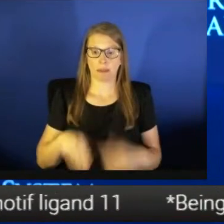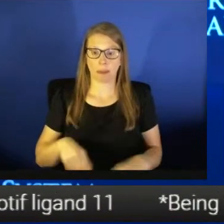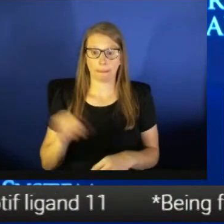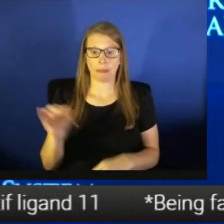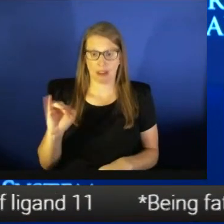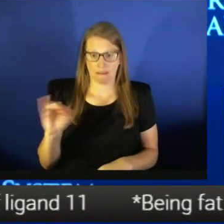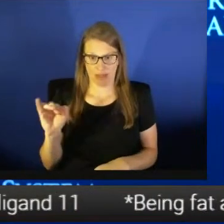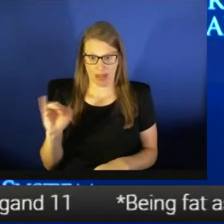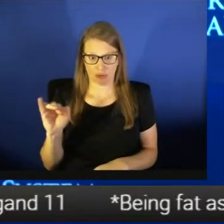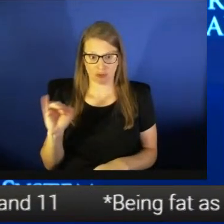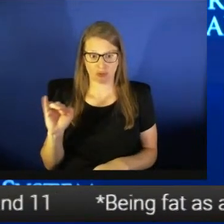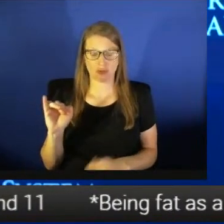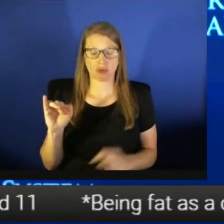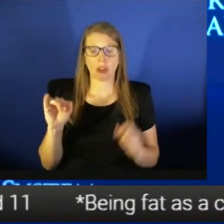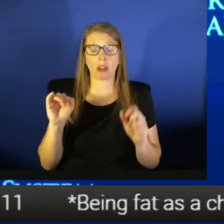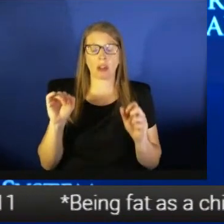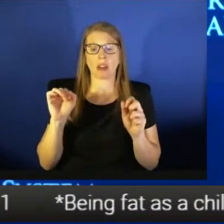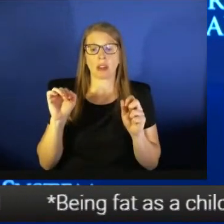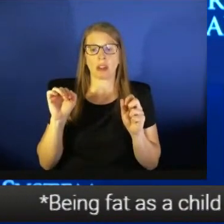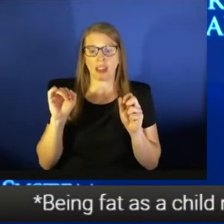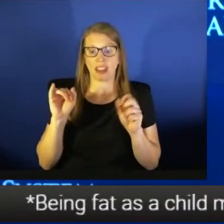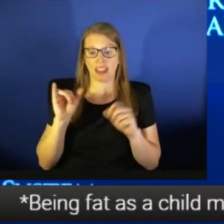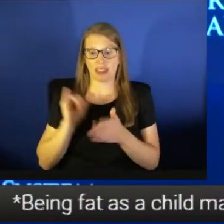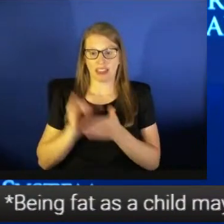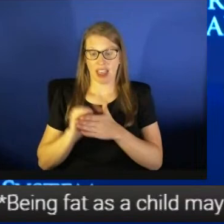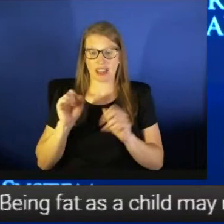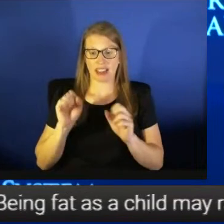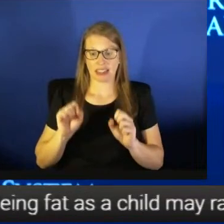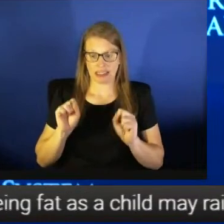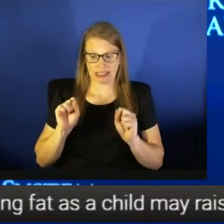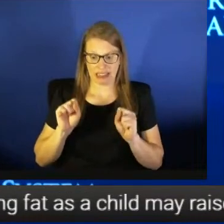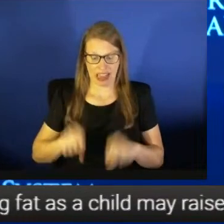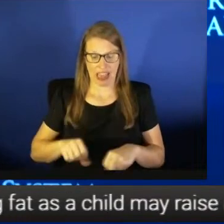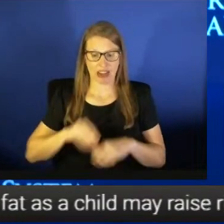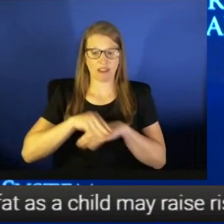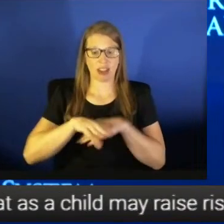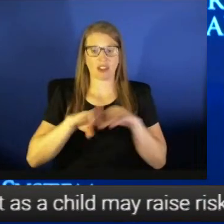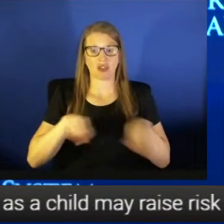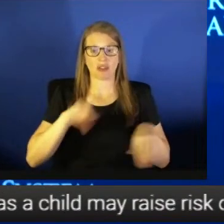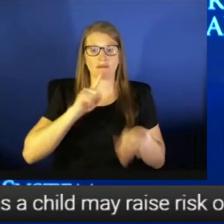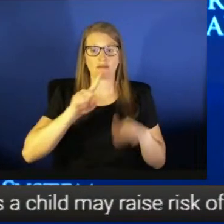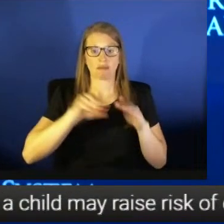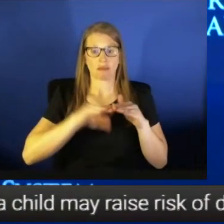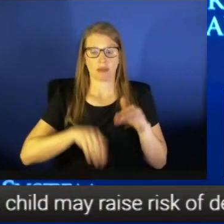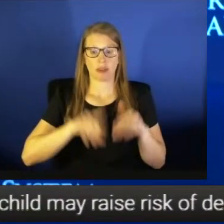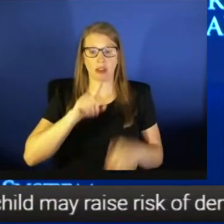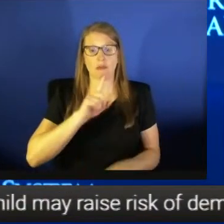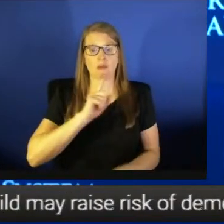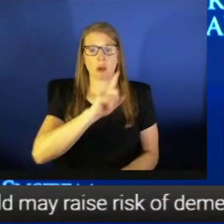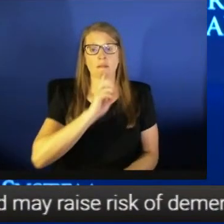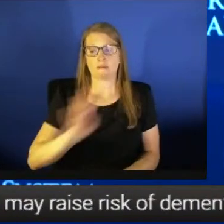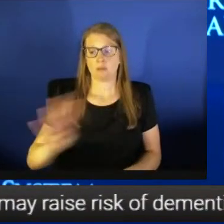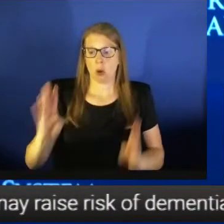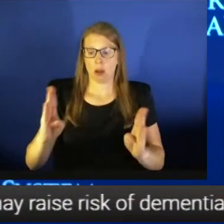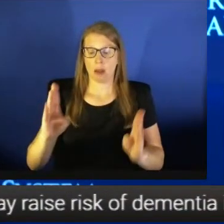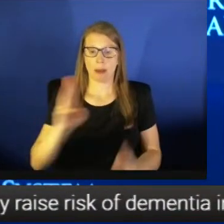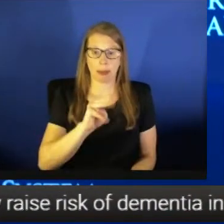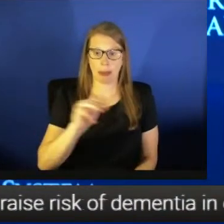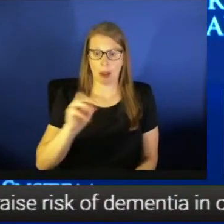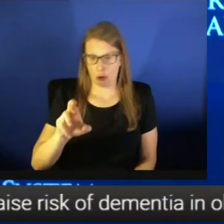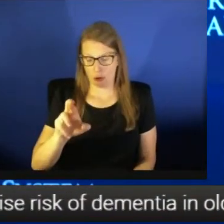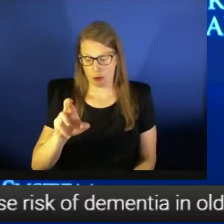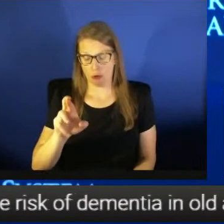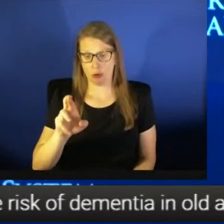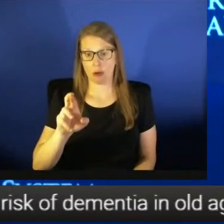infections that can adversely affect children under 1 year of age. Once we get to 1 and 4, we have measles, mumps, rubella,